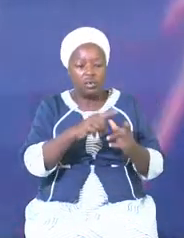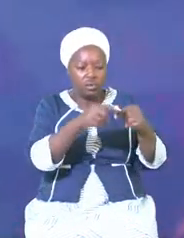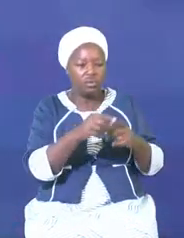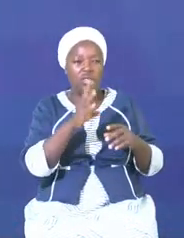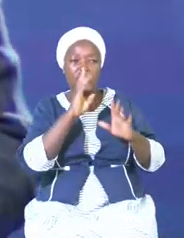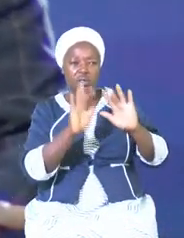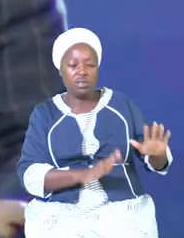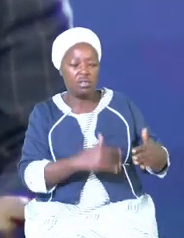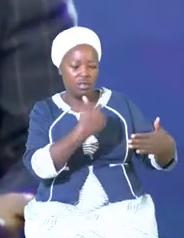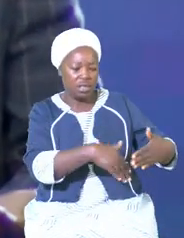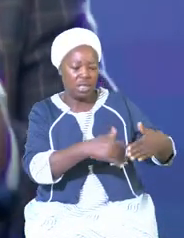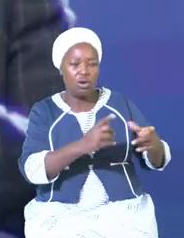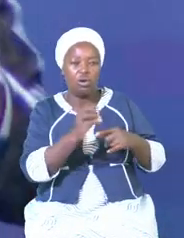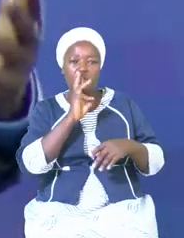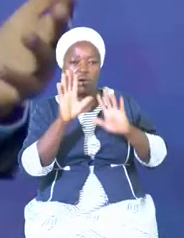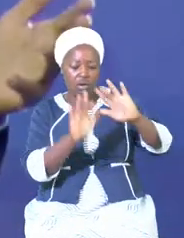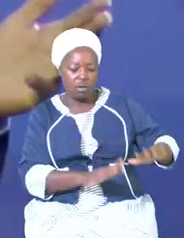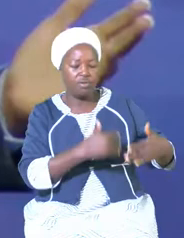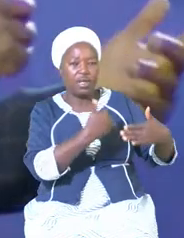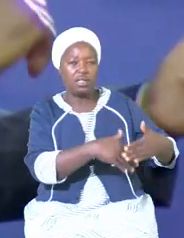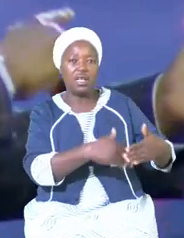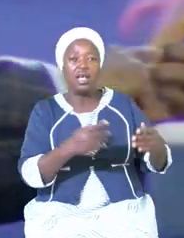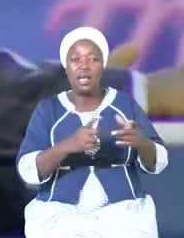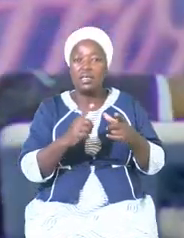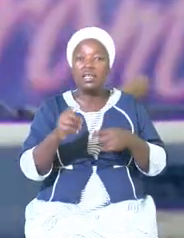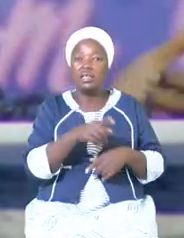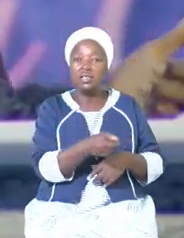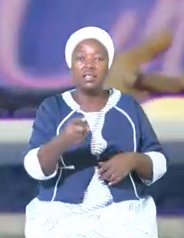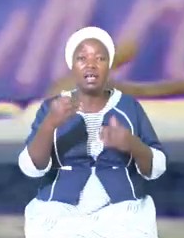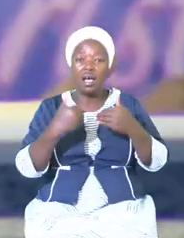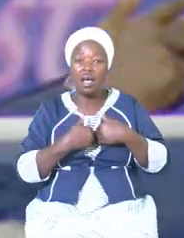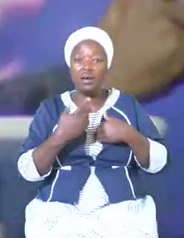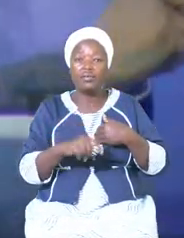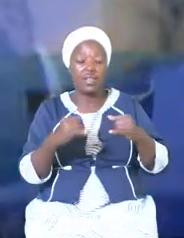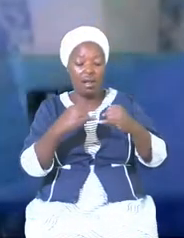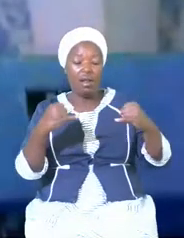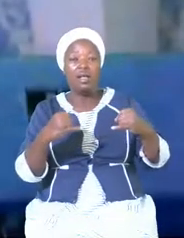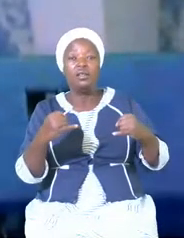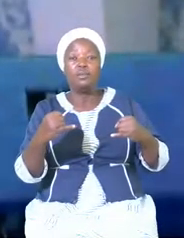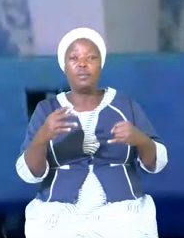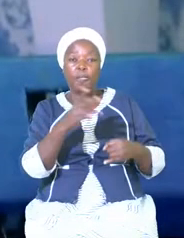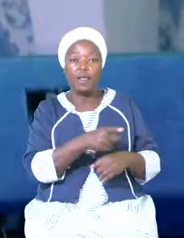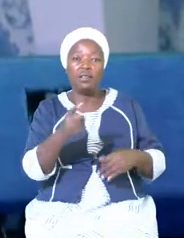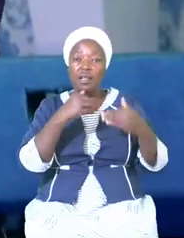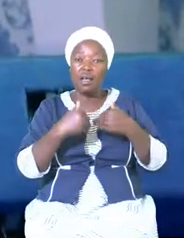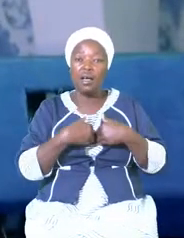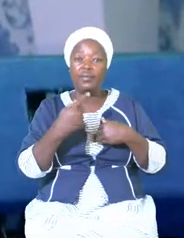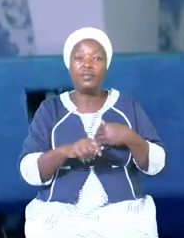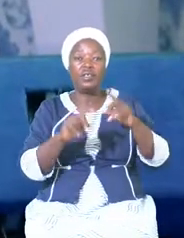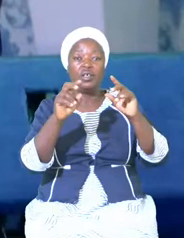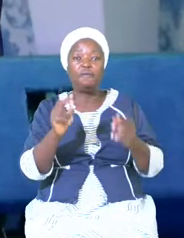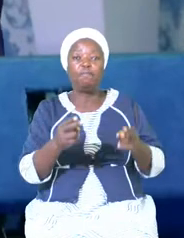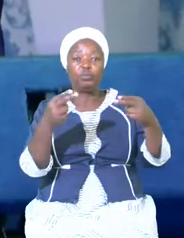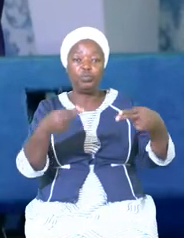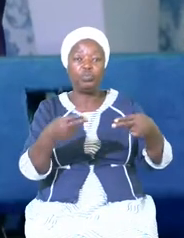or to the riverside, and they have the line, they have the hook, they